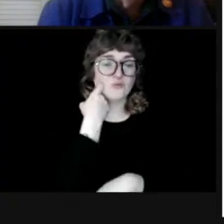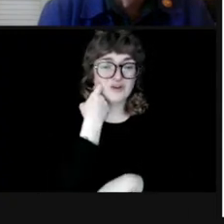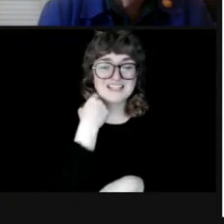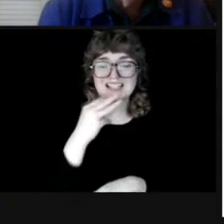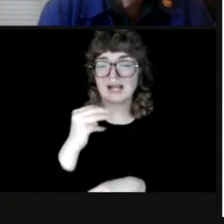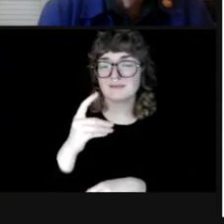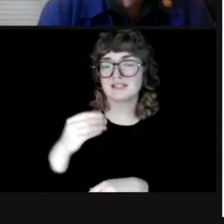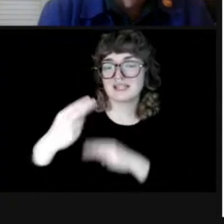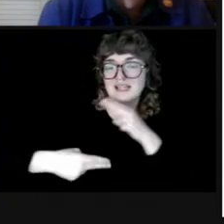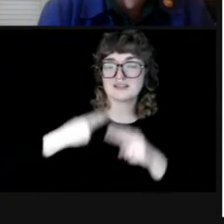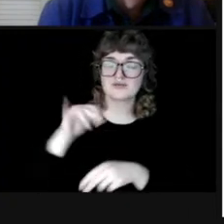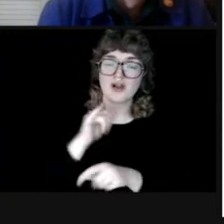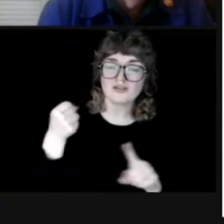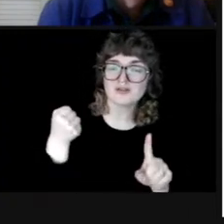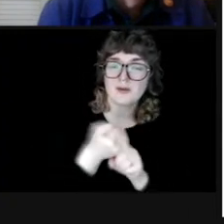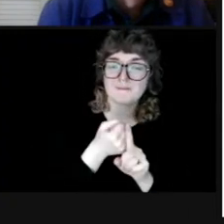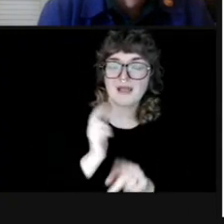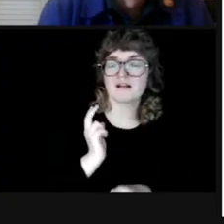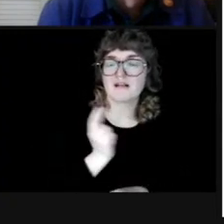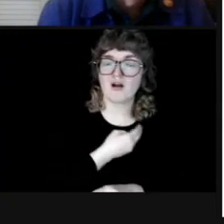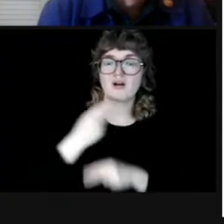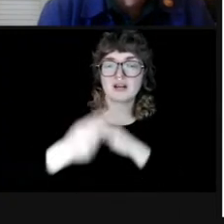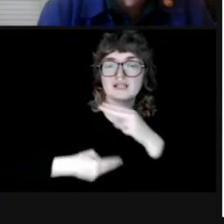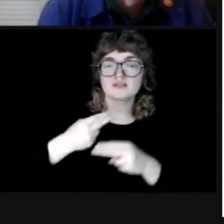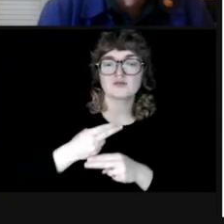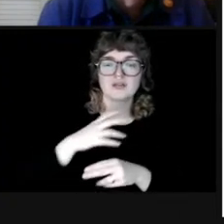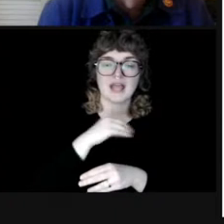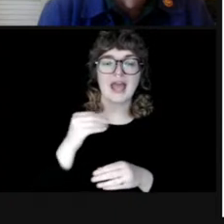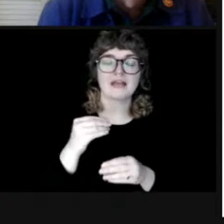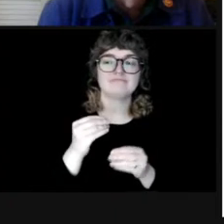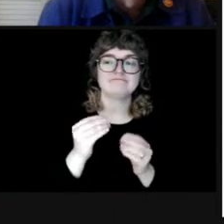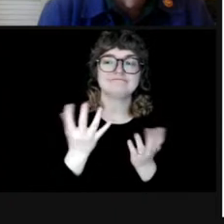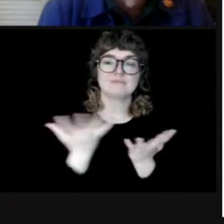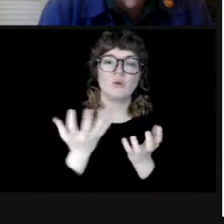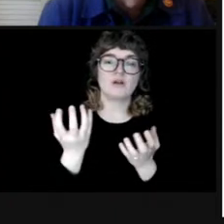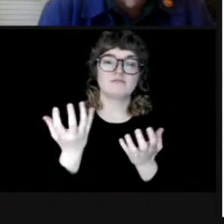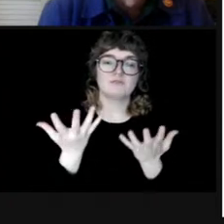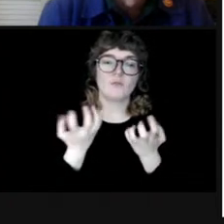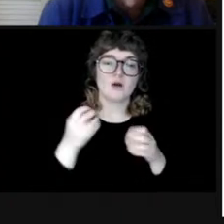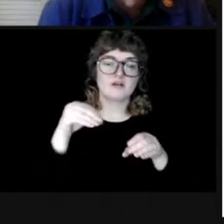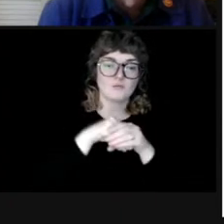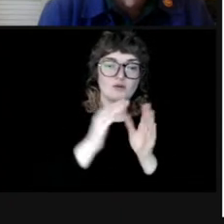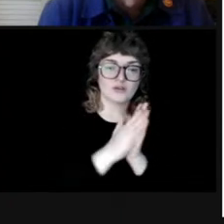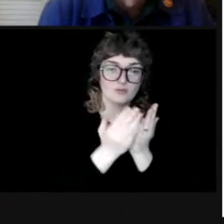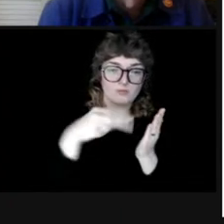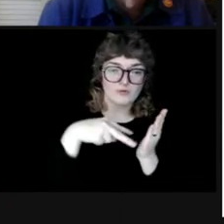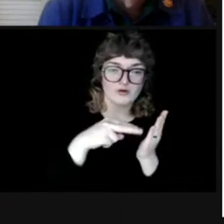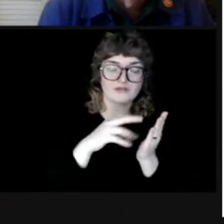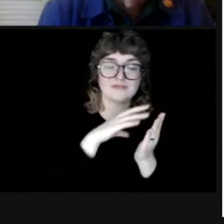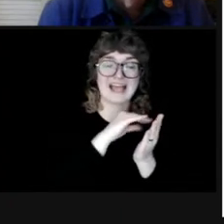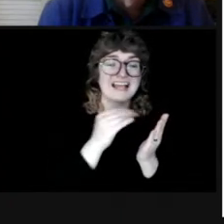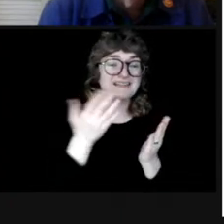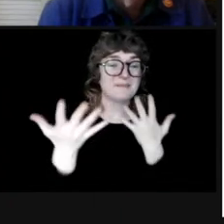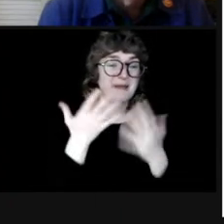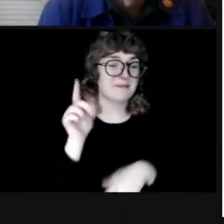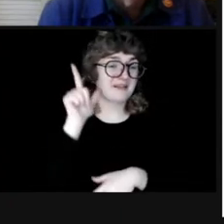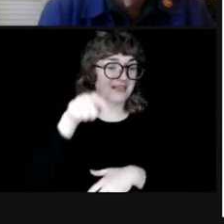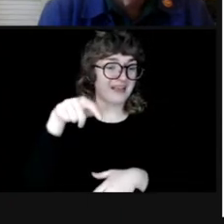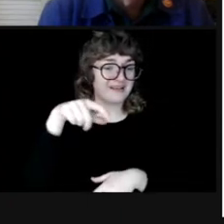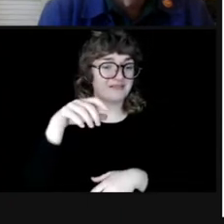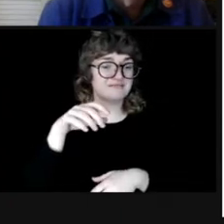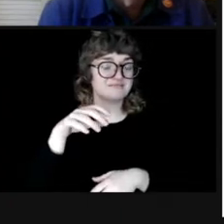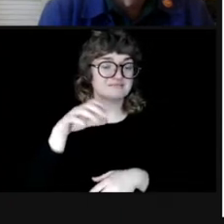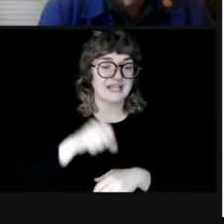And so, you know, these things are going to show up, and we will be able to include them in our